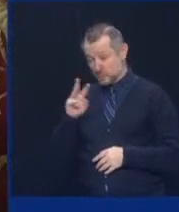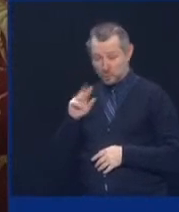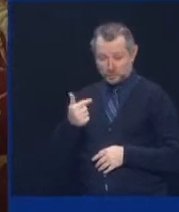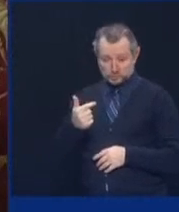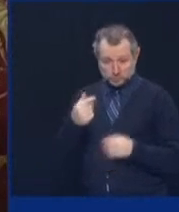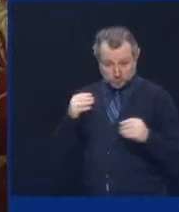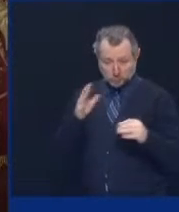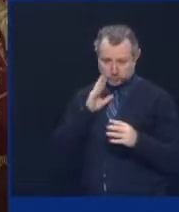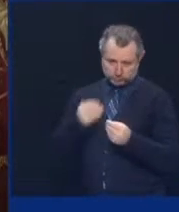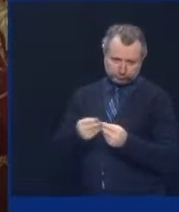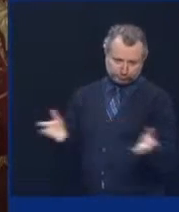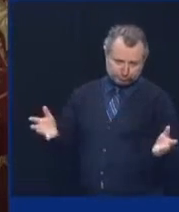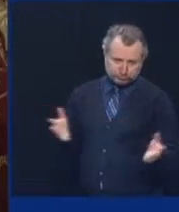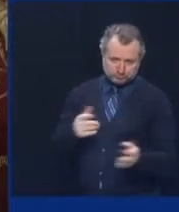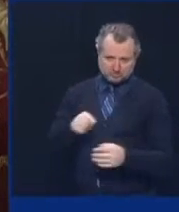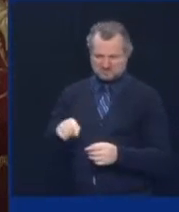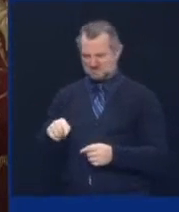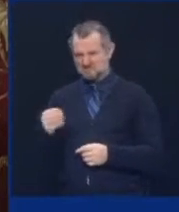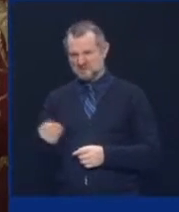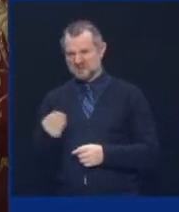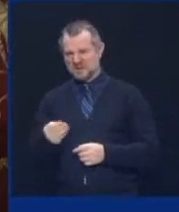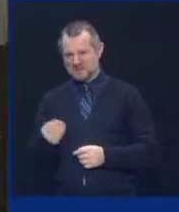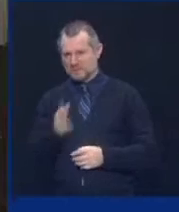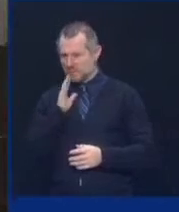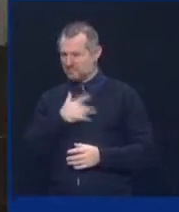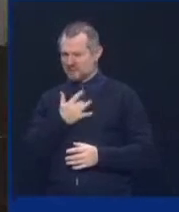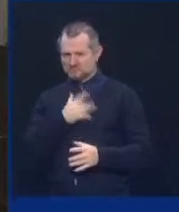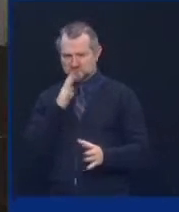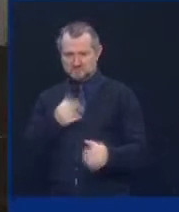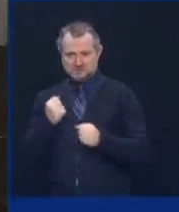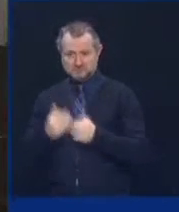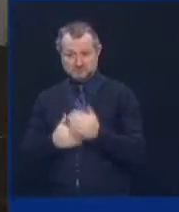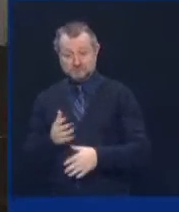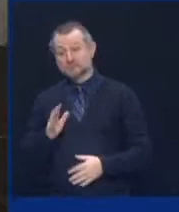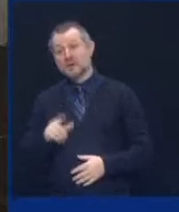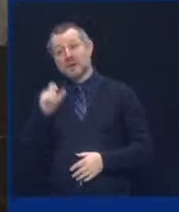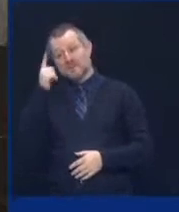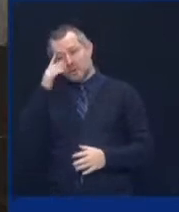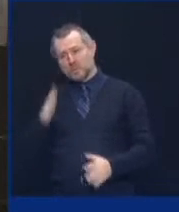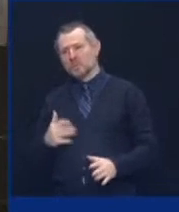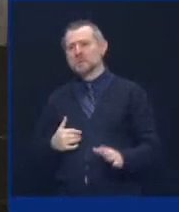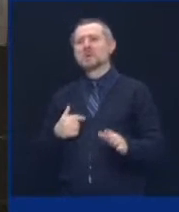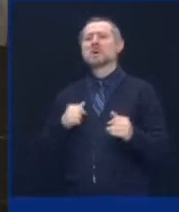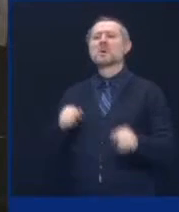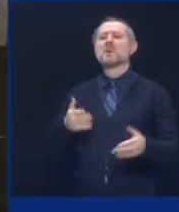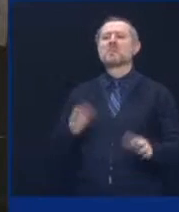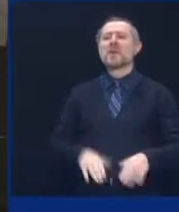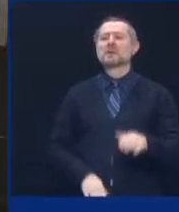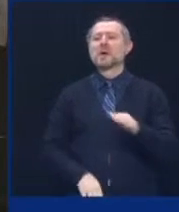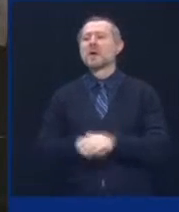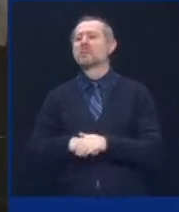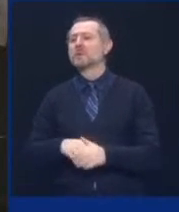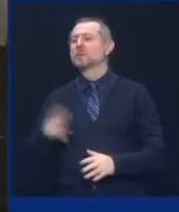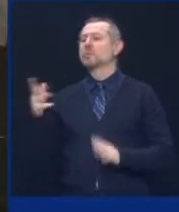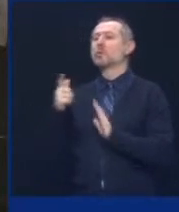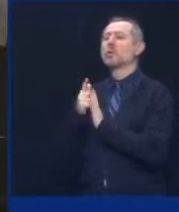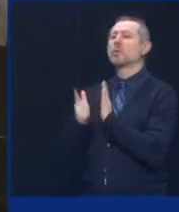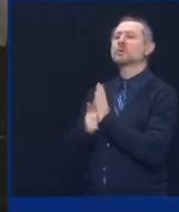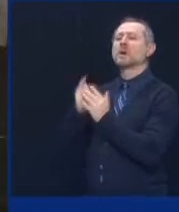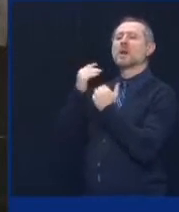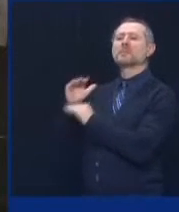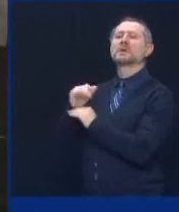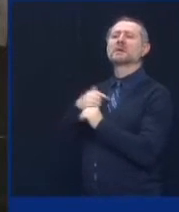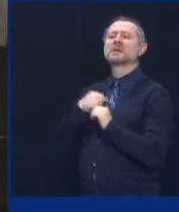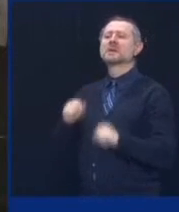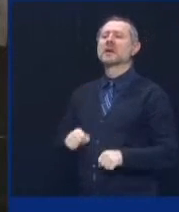as possible. I will bet you up to, what's the legal limit that you can bet without violating